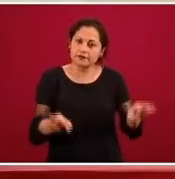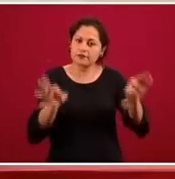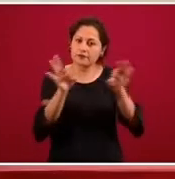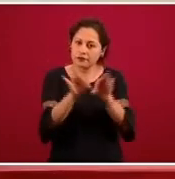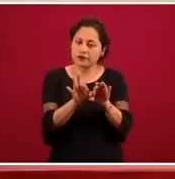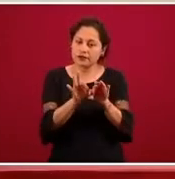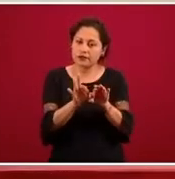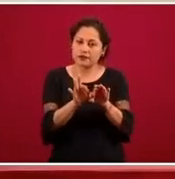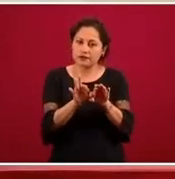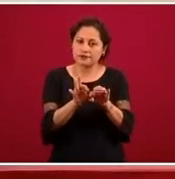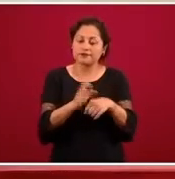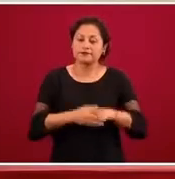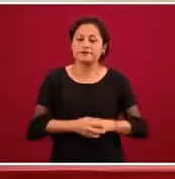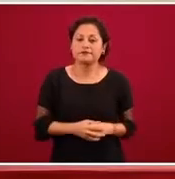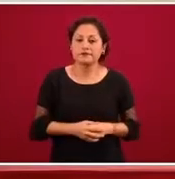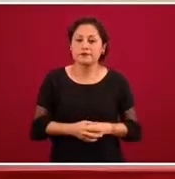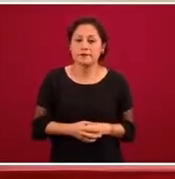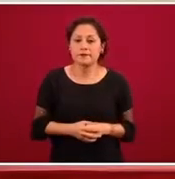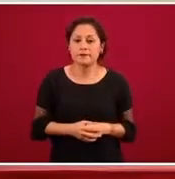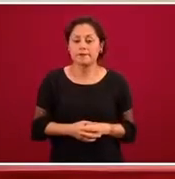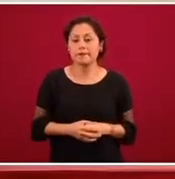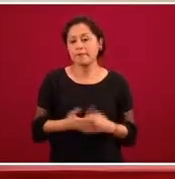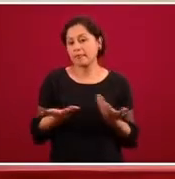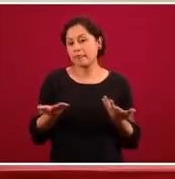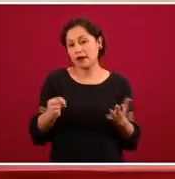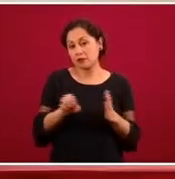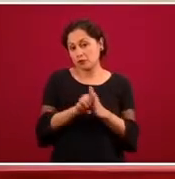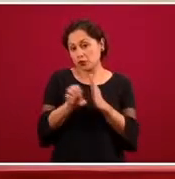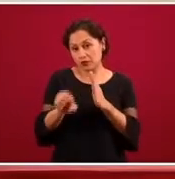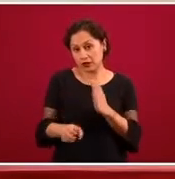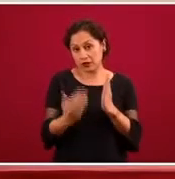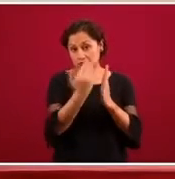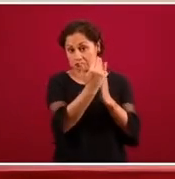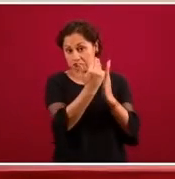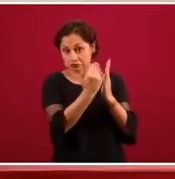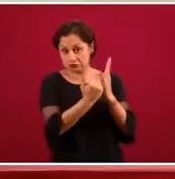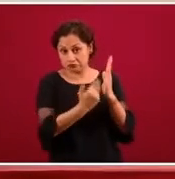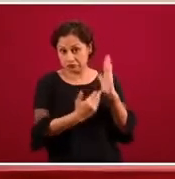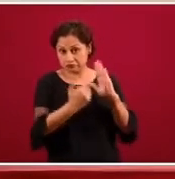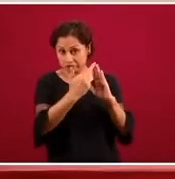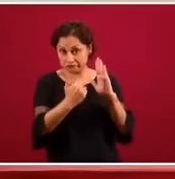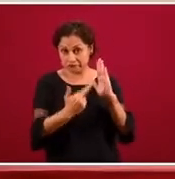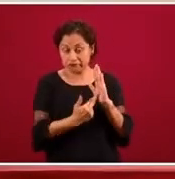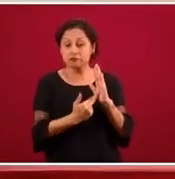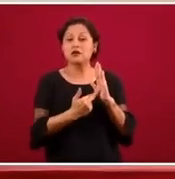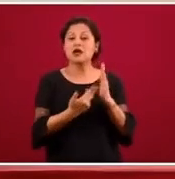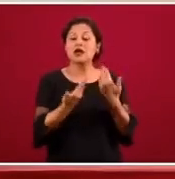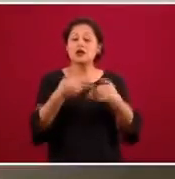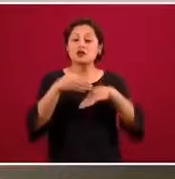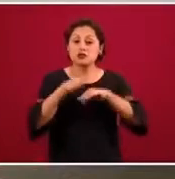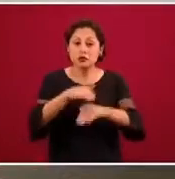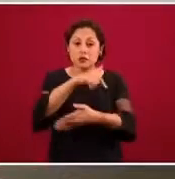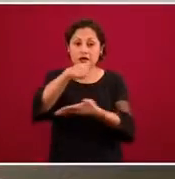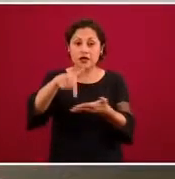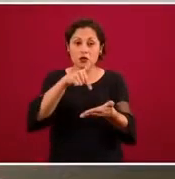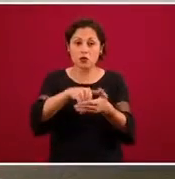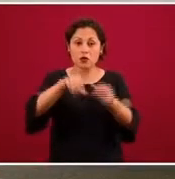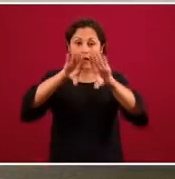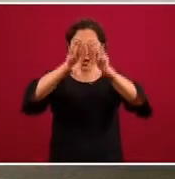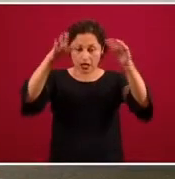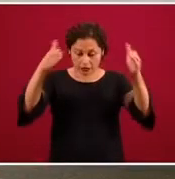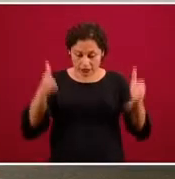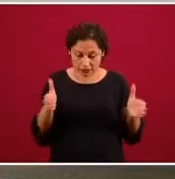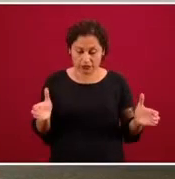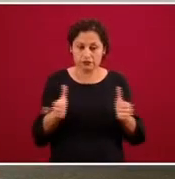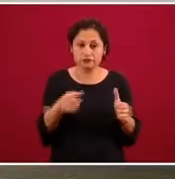attention because they are the ones who could present complications potentially. We have a set of guidelines about